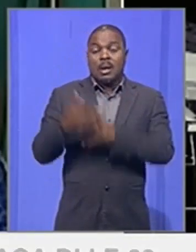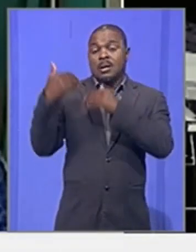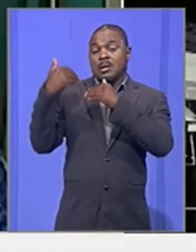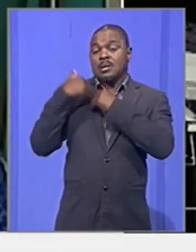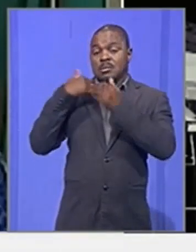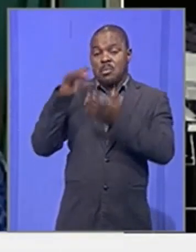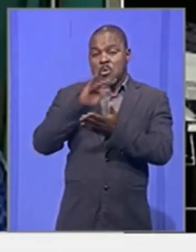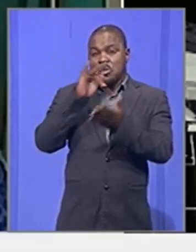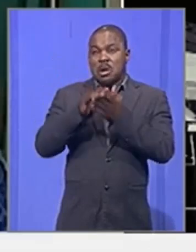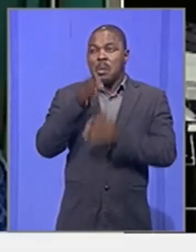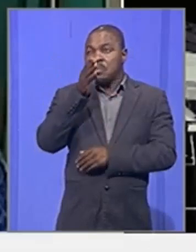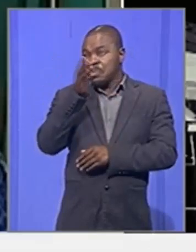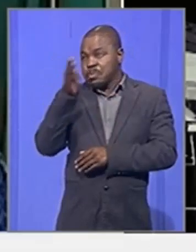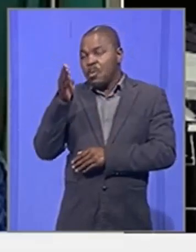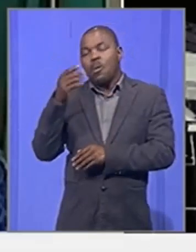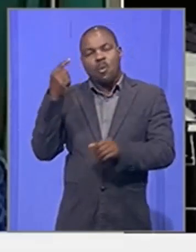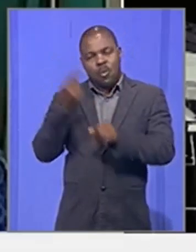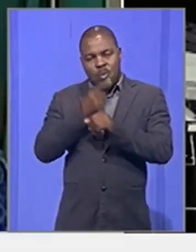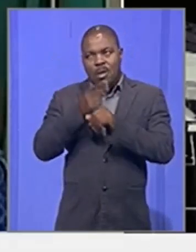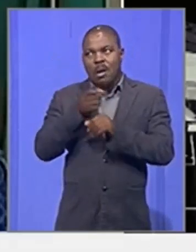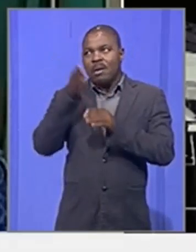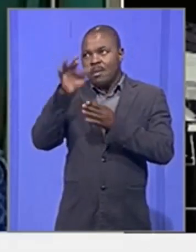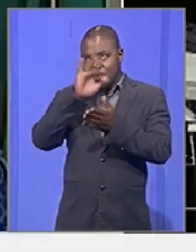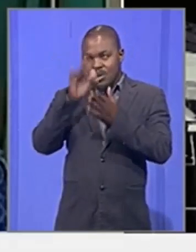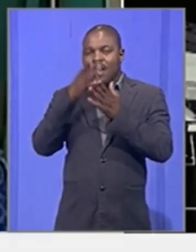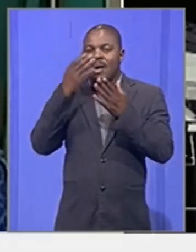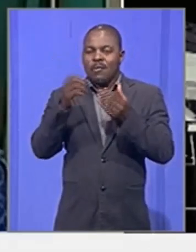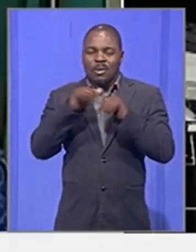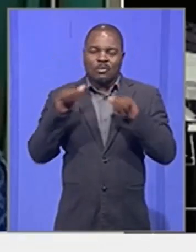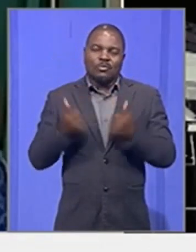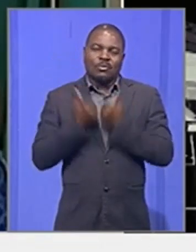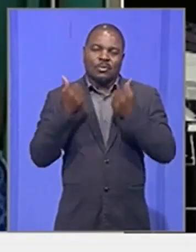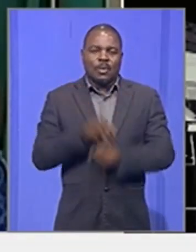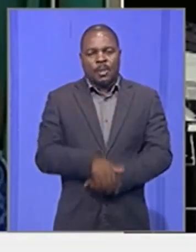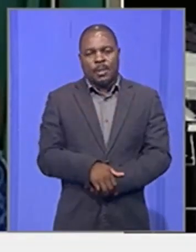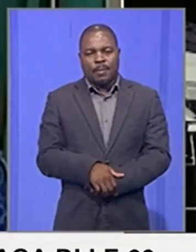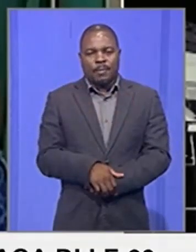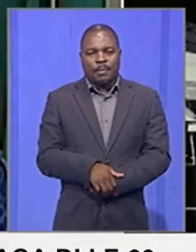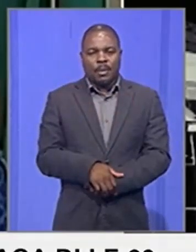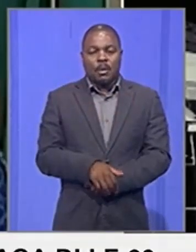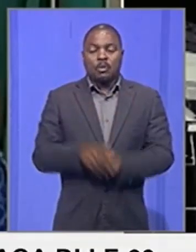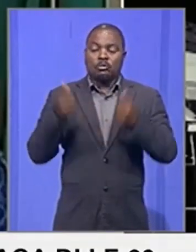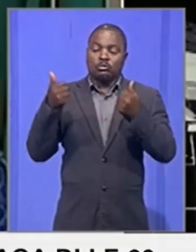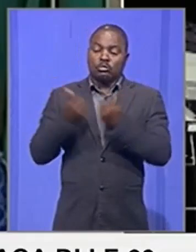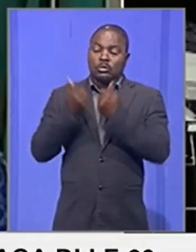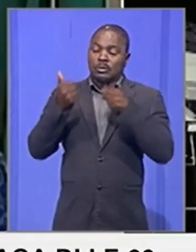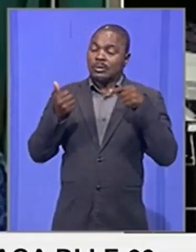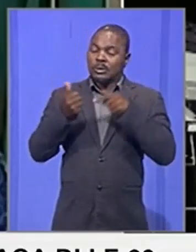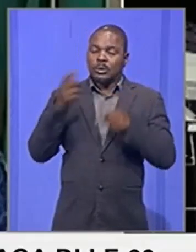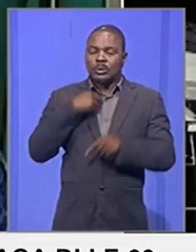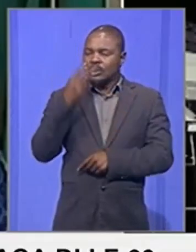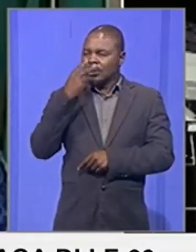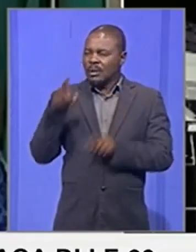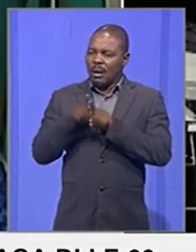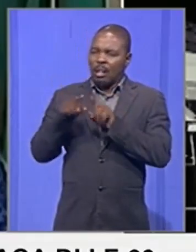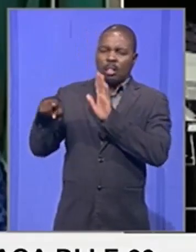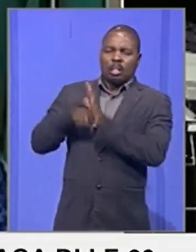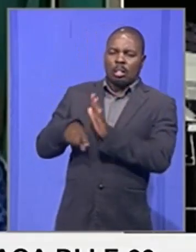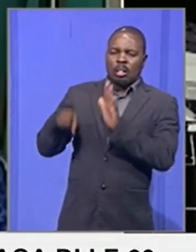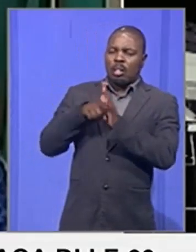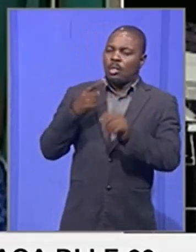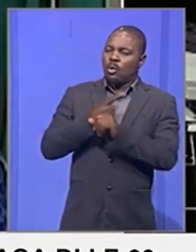Sophie Mokoena o buisane le motlatsa mopresidente wa lekoko le le busang kwa Namibia la South West Africa People's Organization SWAPO